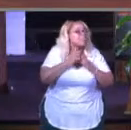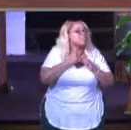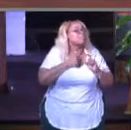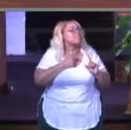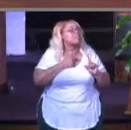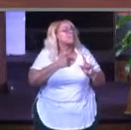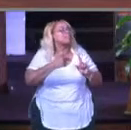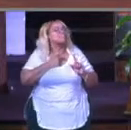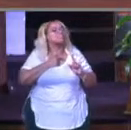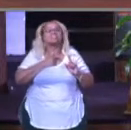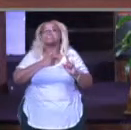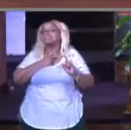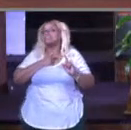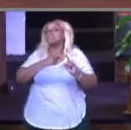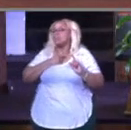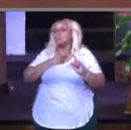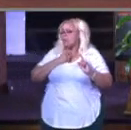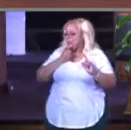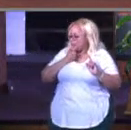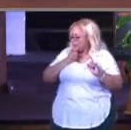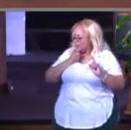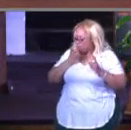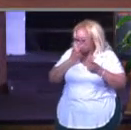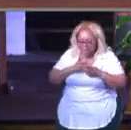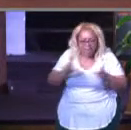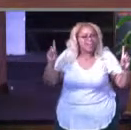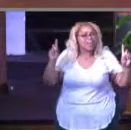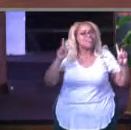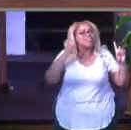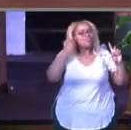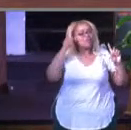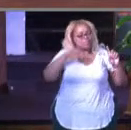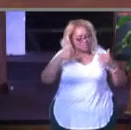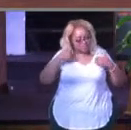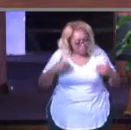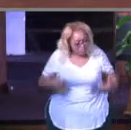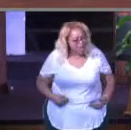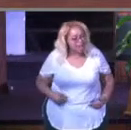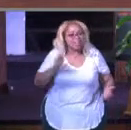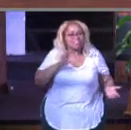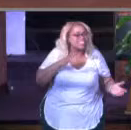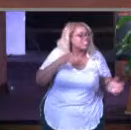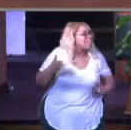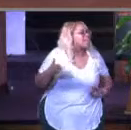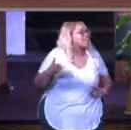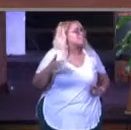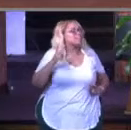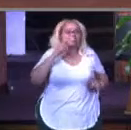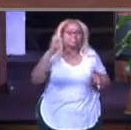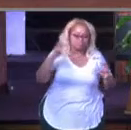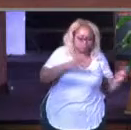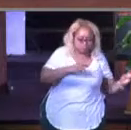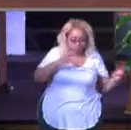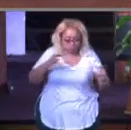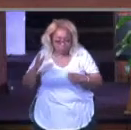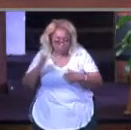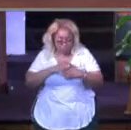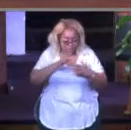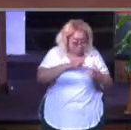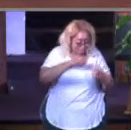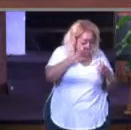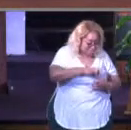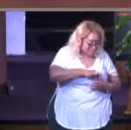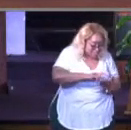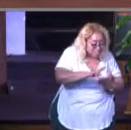with me. He said, who shall deliver me from this body of death? He said, there's a war between my